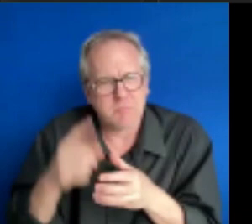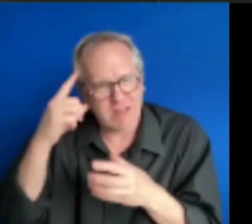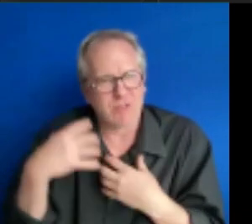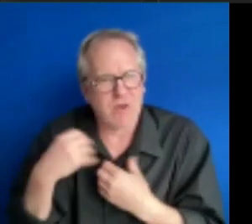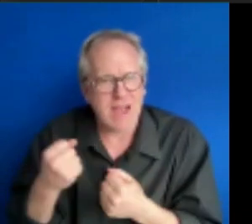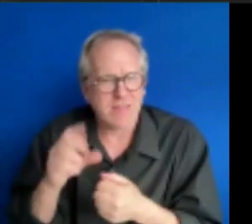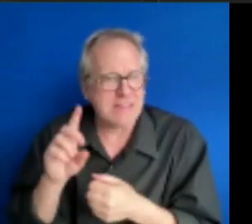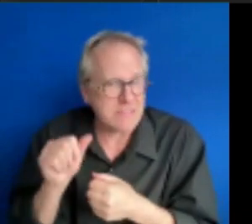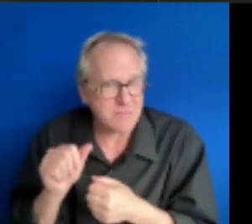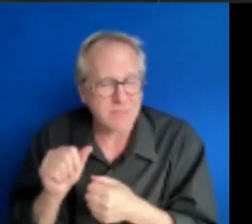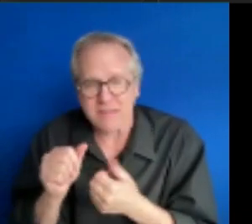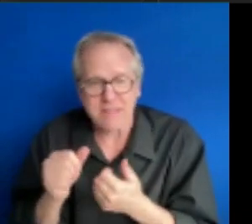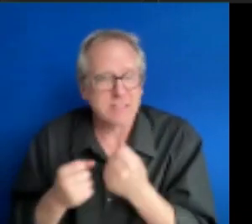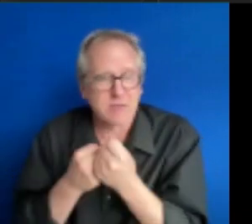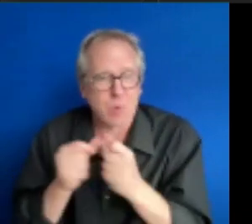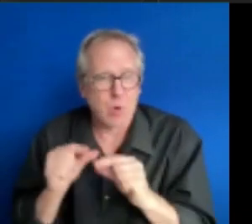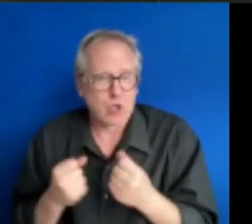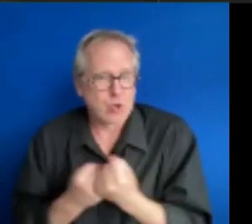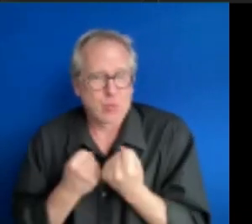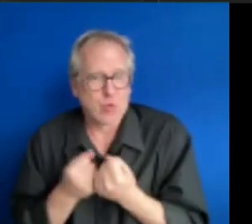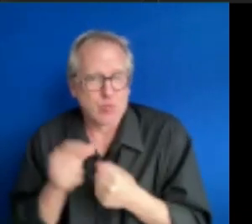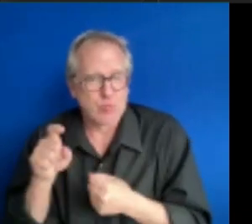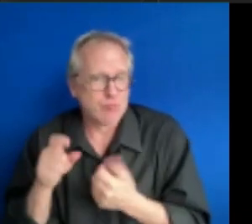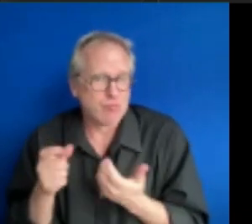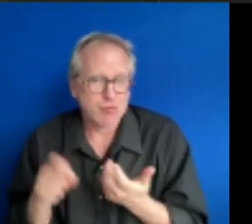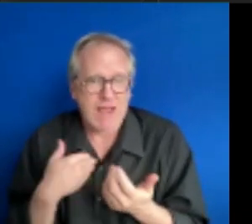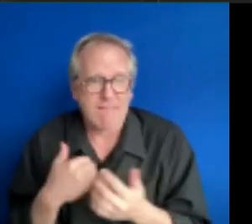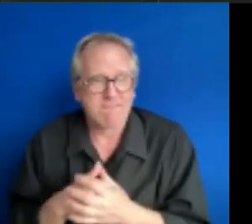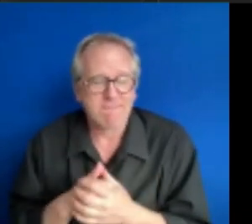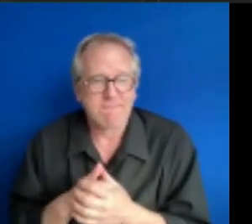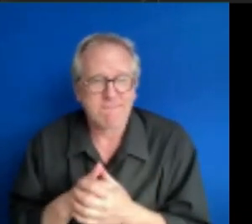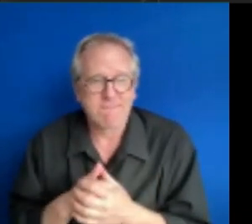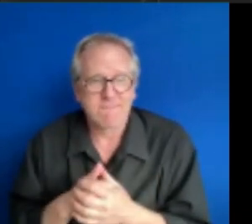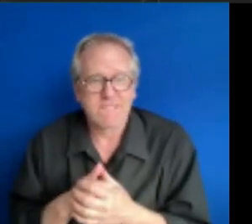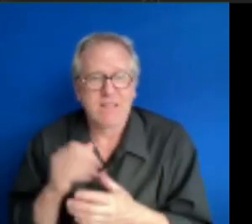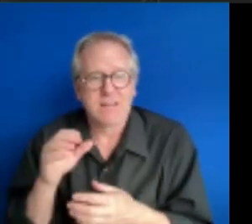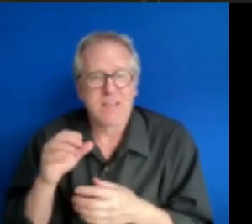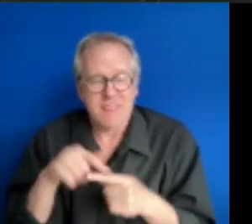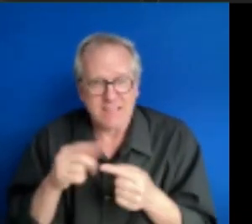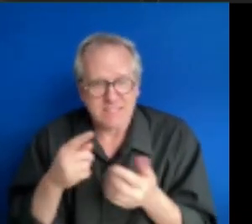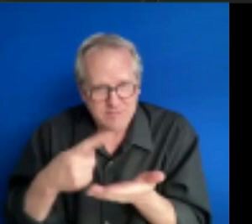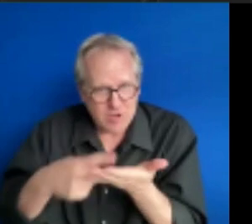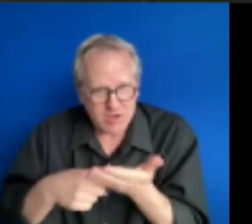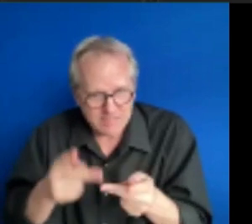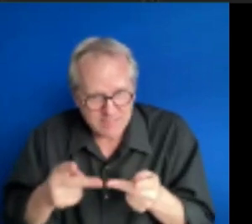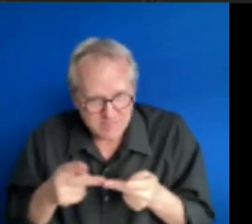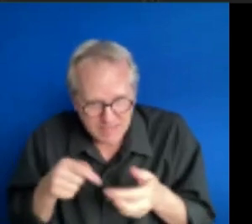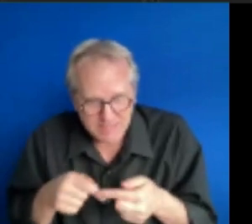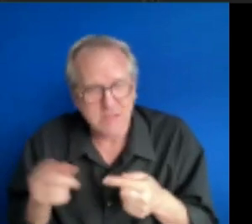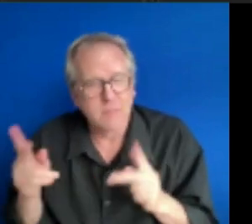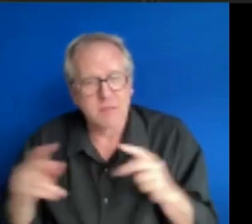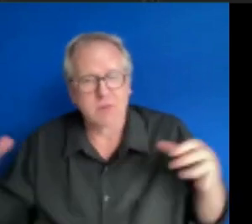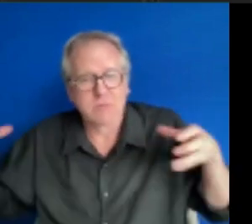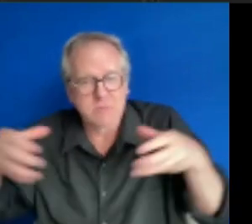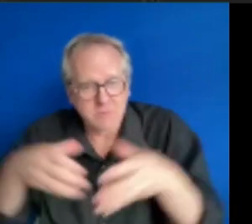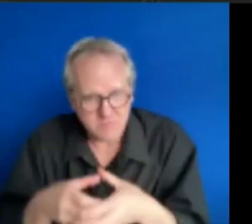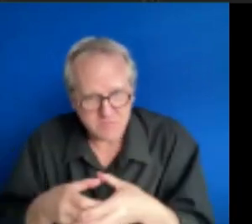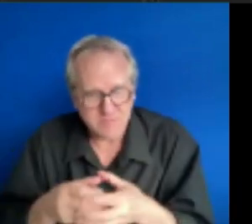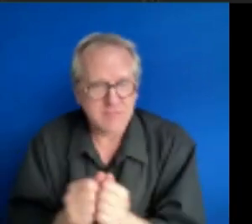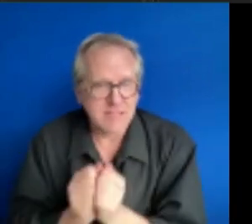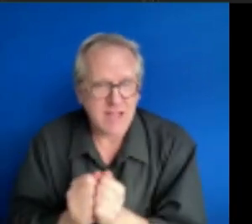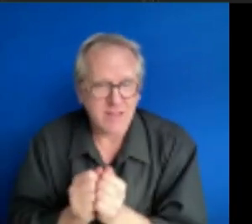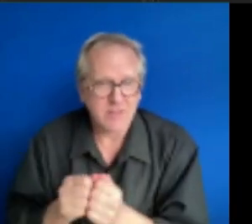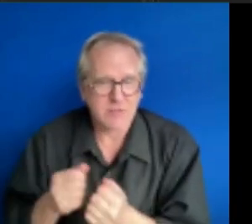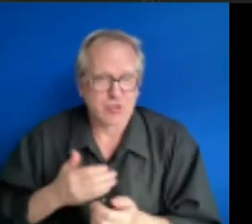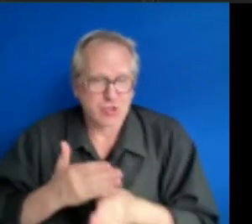health and or mental health support groups, where caucus spaces where people can come together and